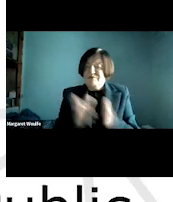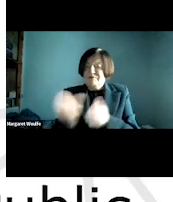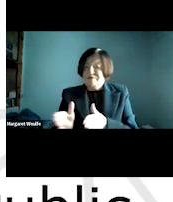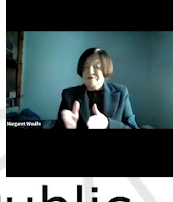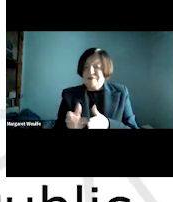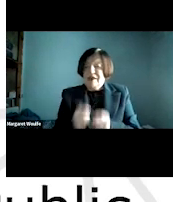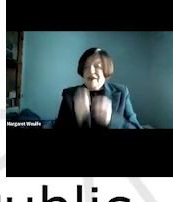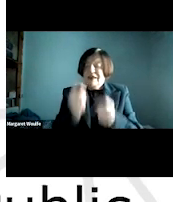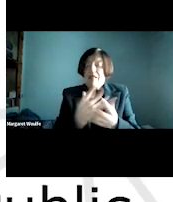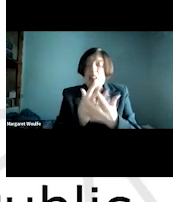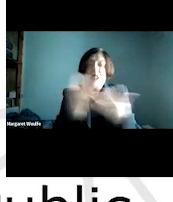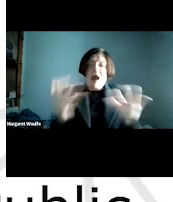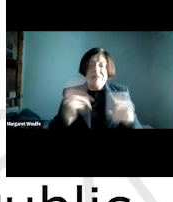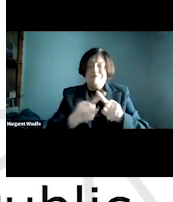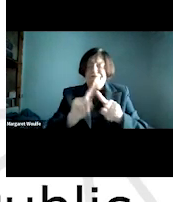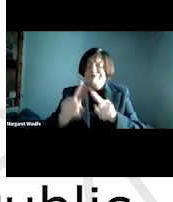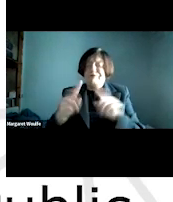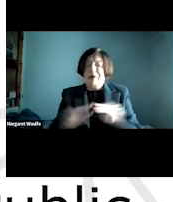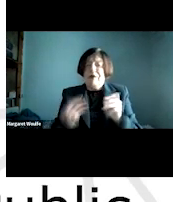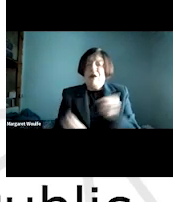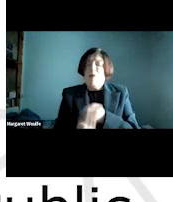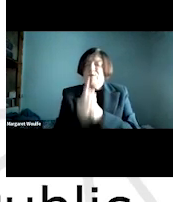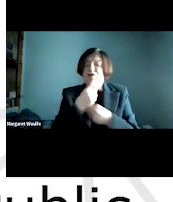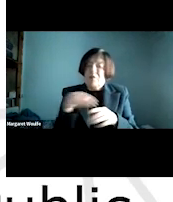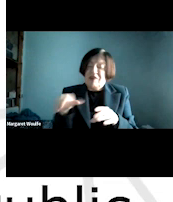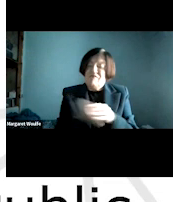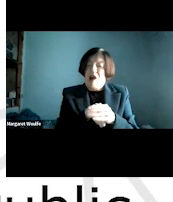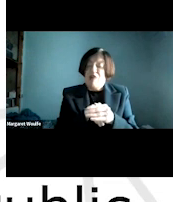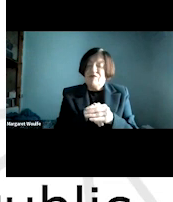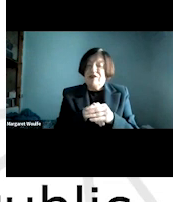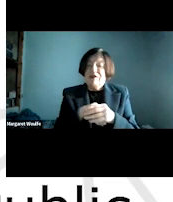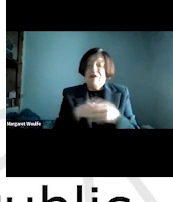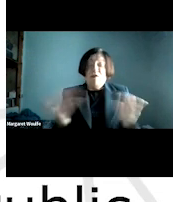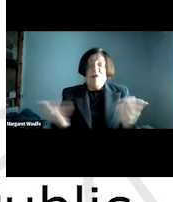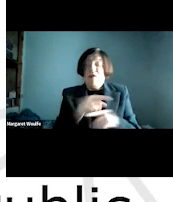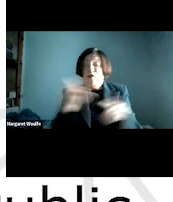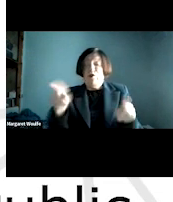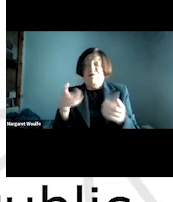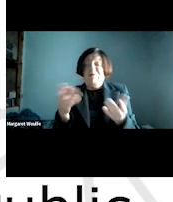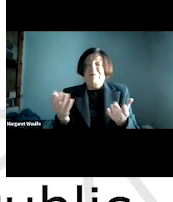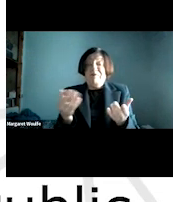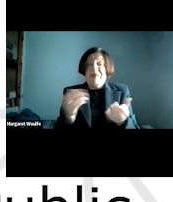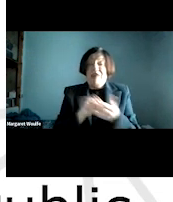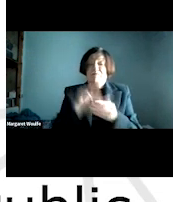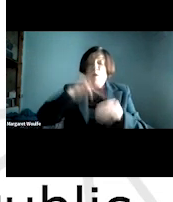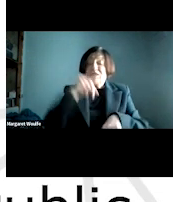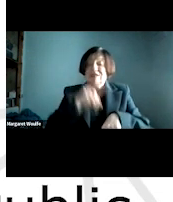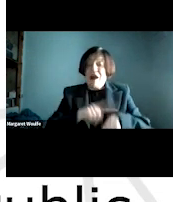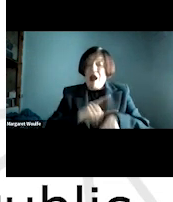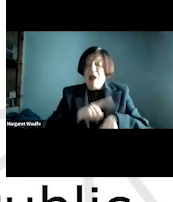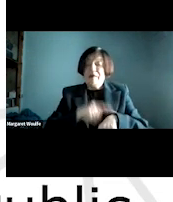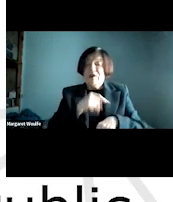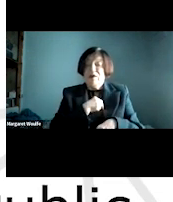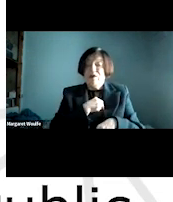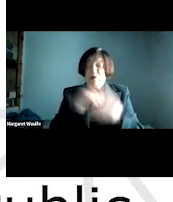giving lots of different people the opportunity to get involved. So regardless of whether you've a bit more time to